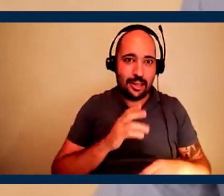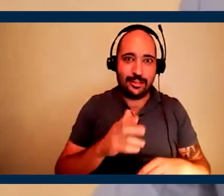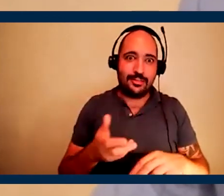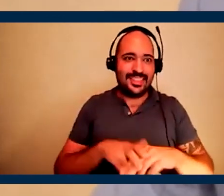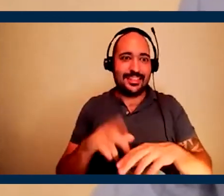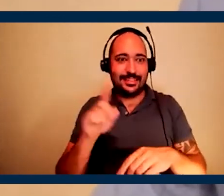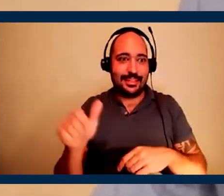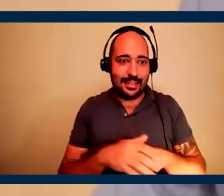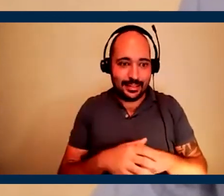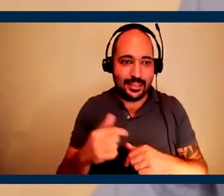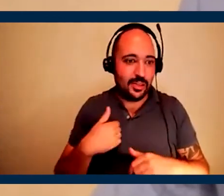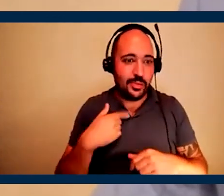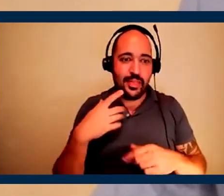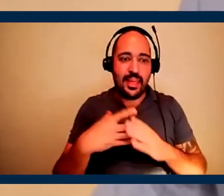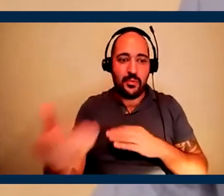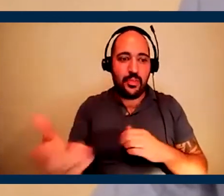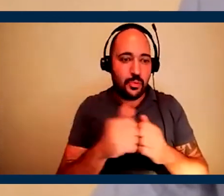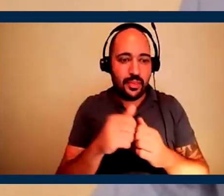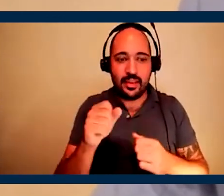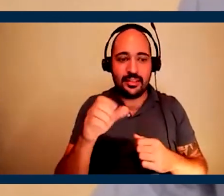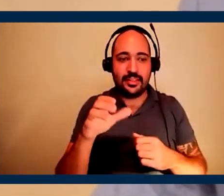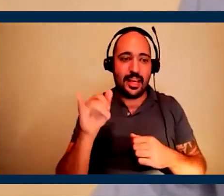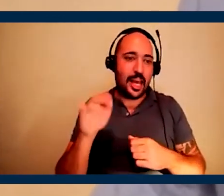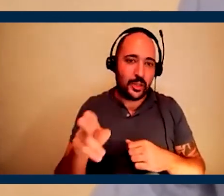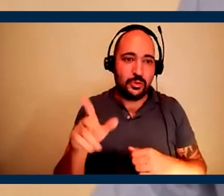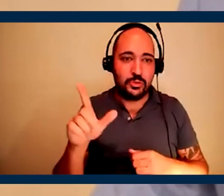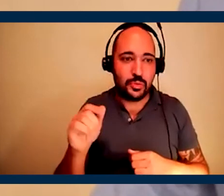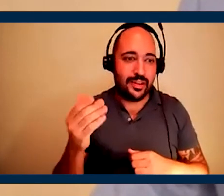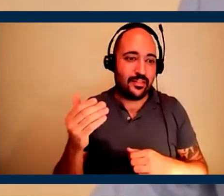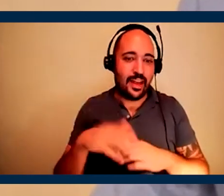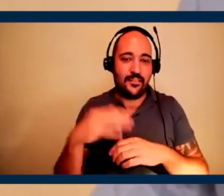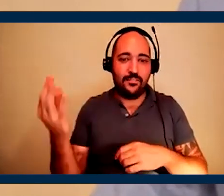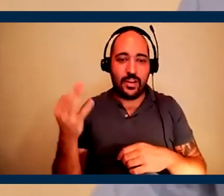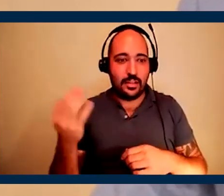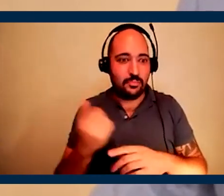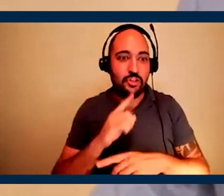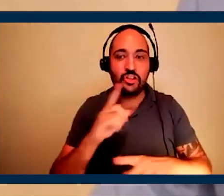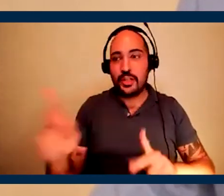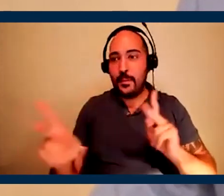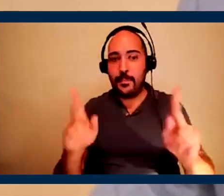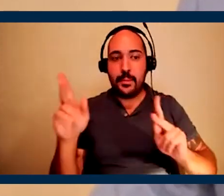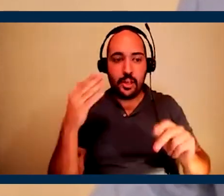attorney. So we're going to be out there with SEIU 2015 on Friday, making sure that folks know